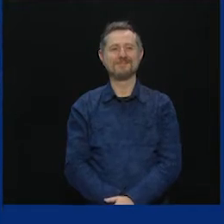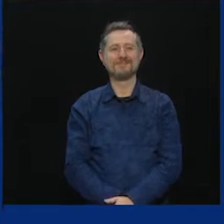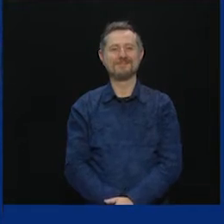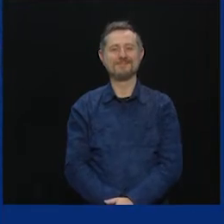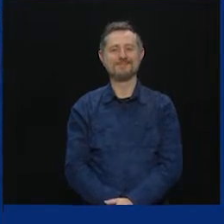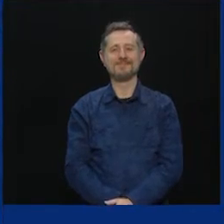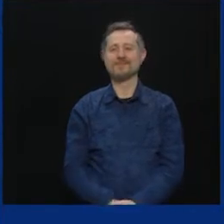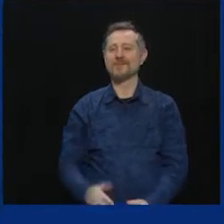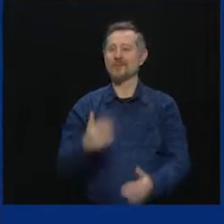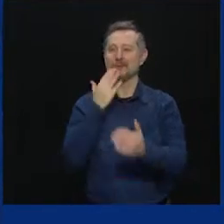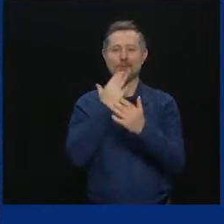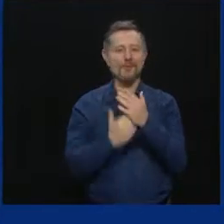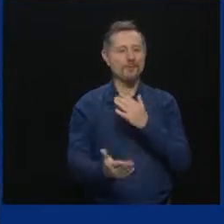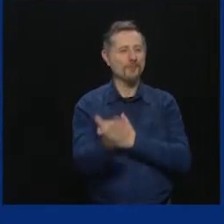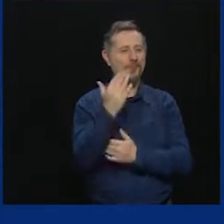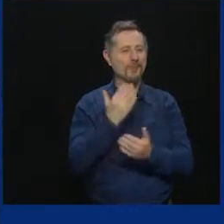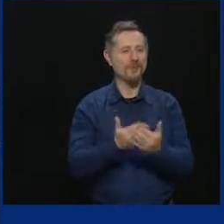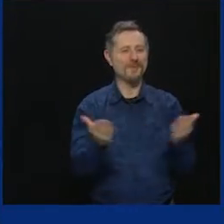Good morning.